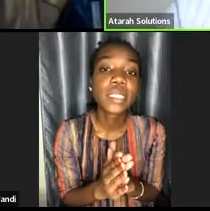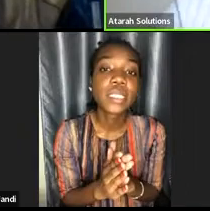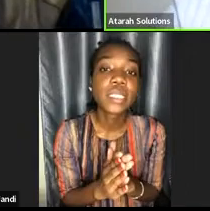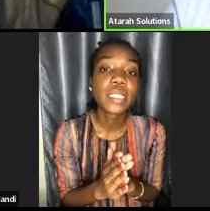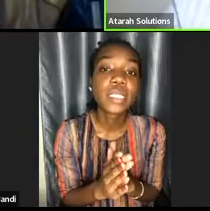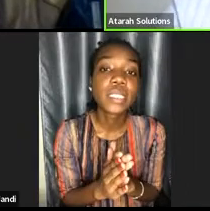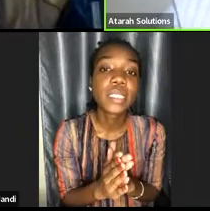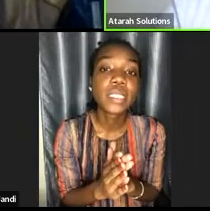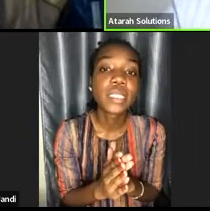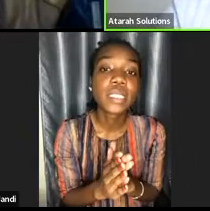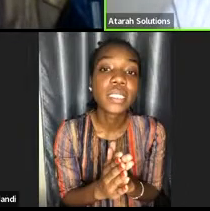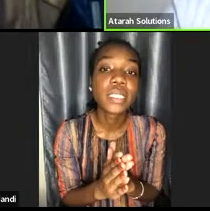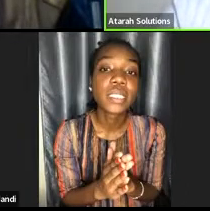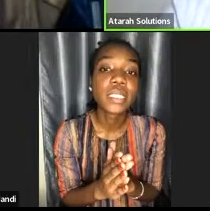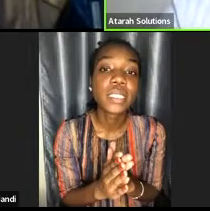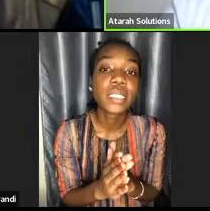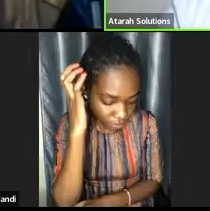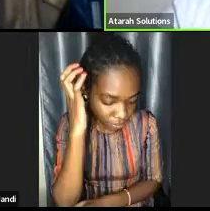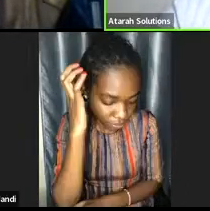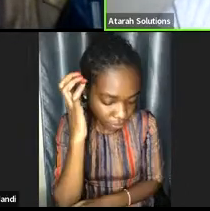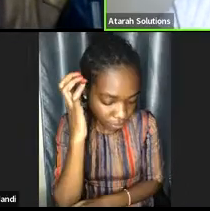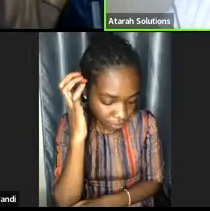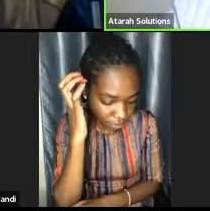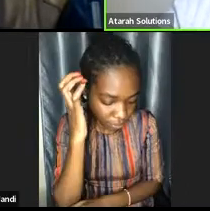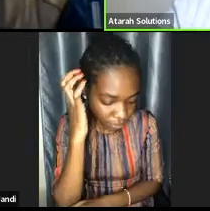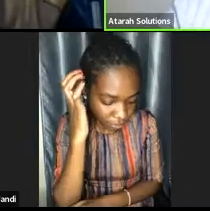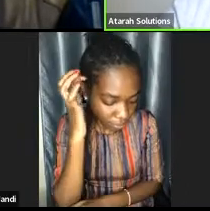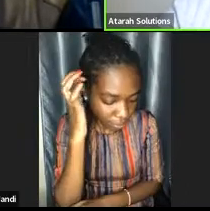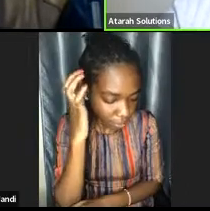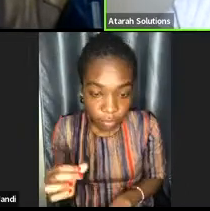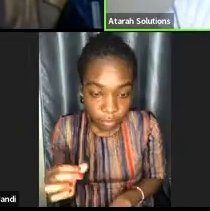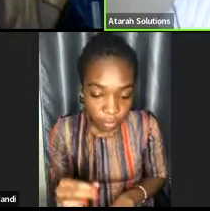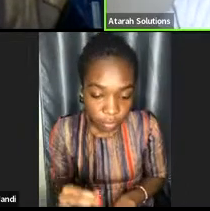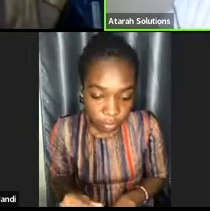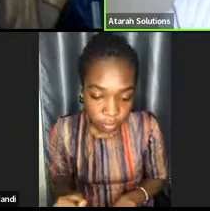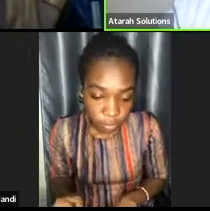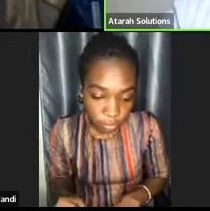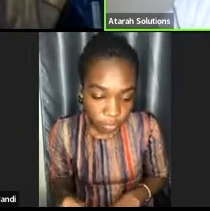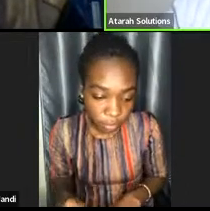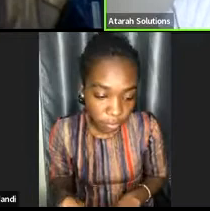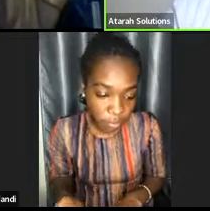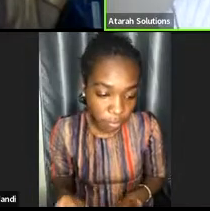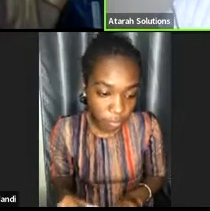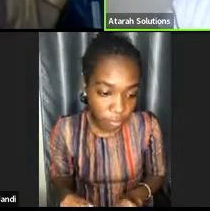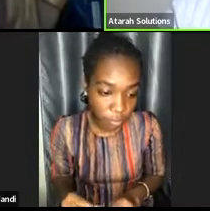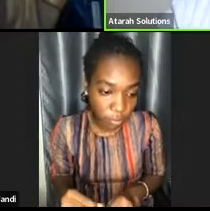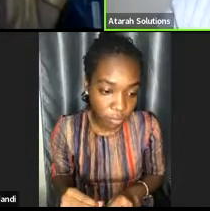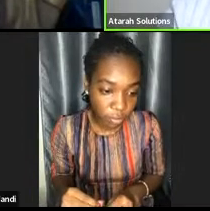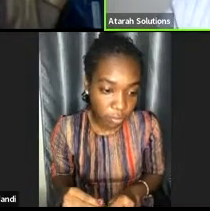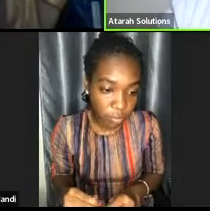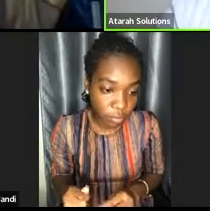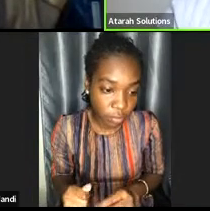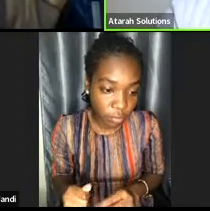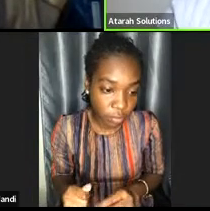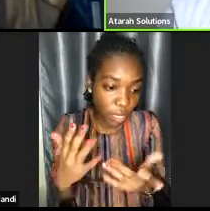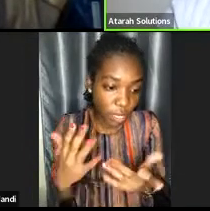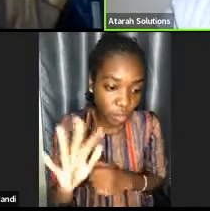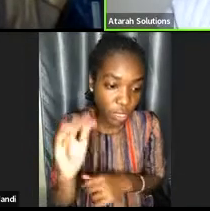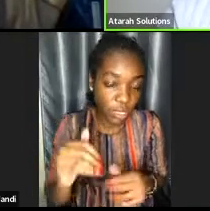And Masi Kamau, your hand has been up. I don't know whether you wanted to say something, Masi Kamau.